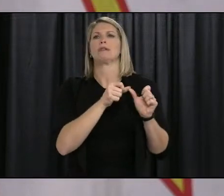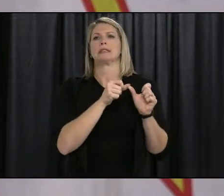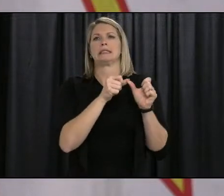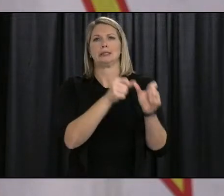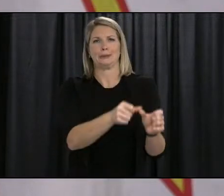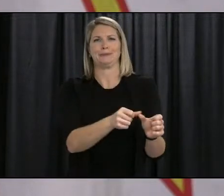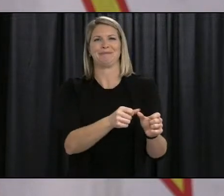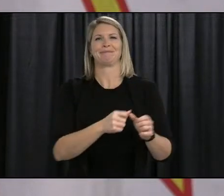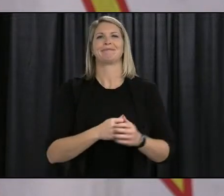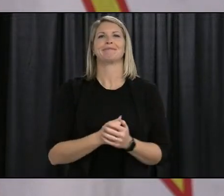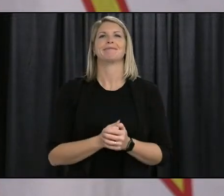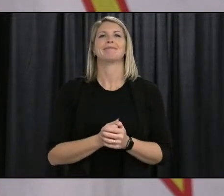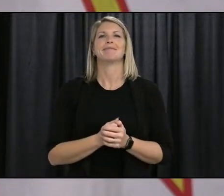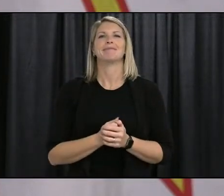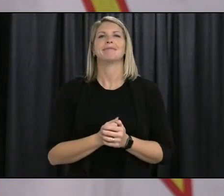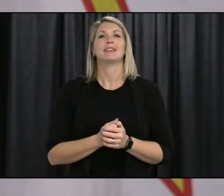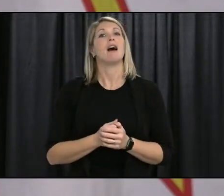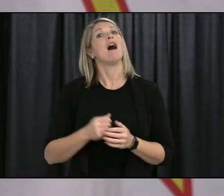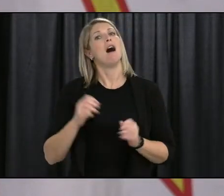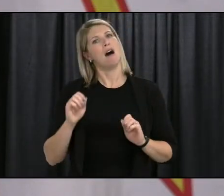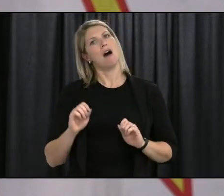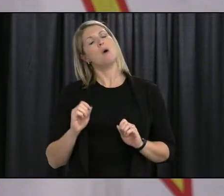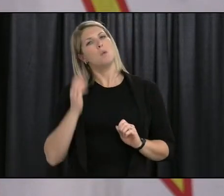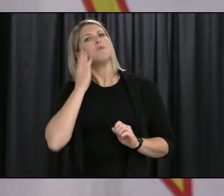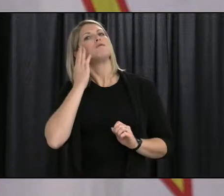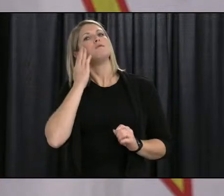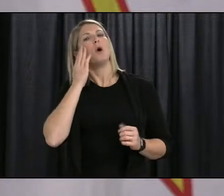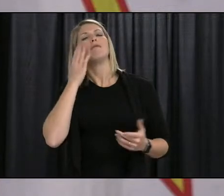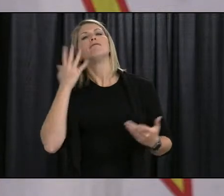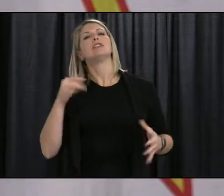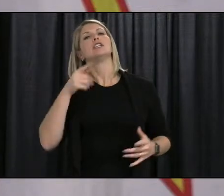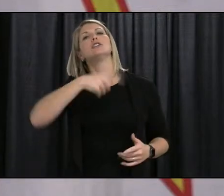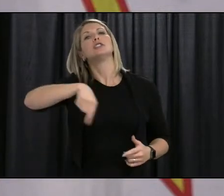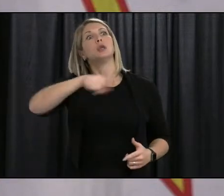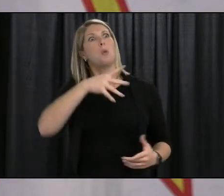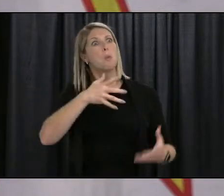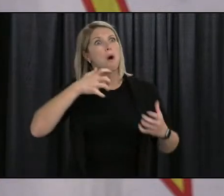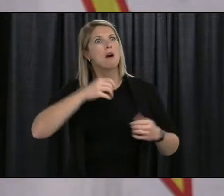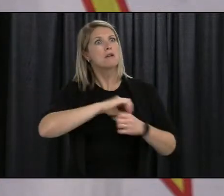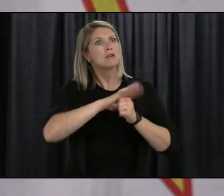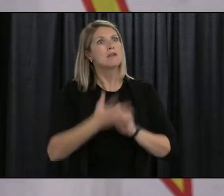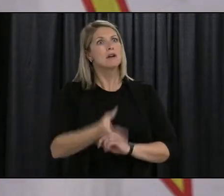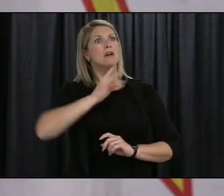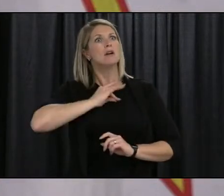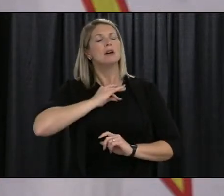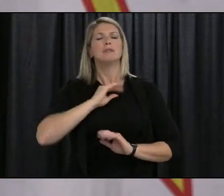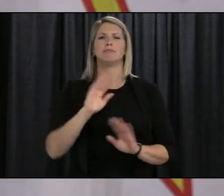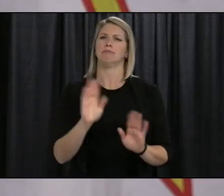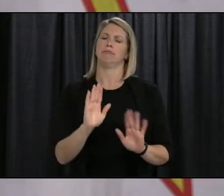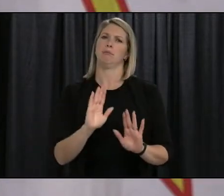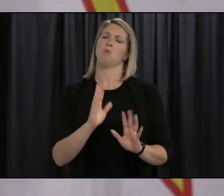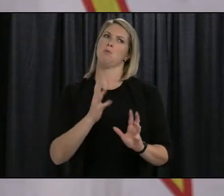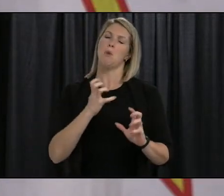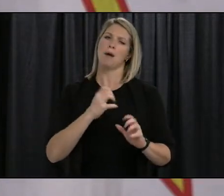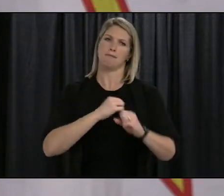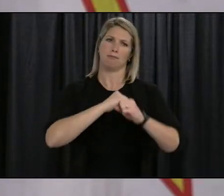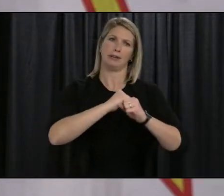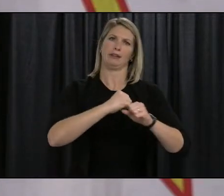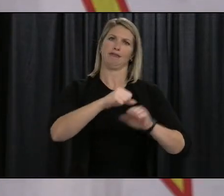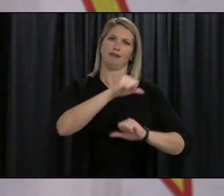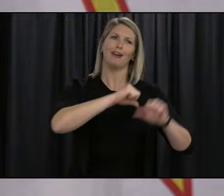nobody intentionally sets out to contract this virus, and when people come forward for testing, it is ultimately to help protect others around